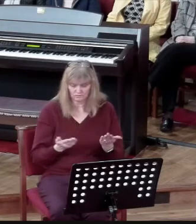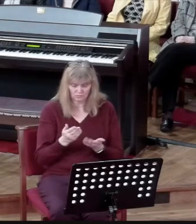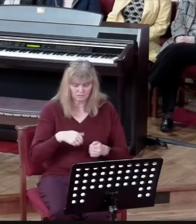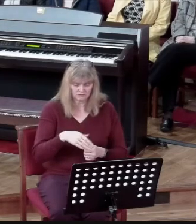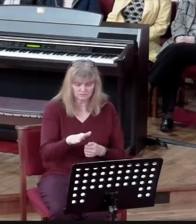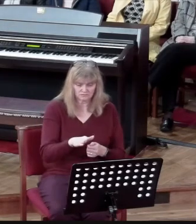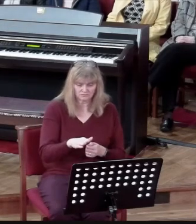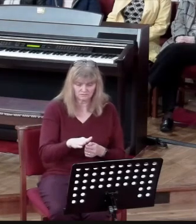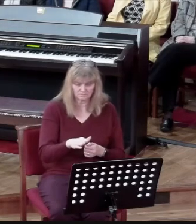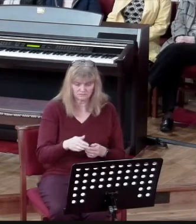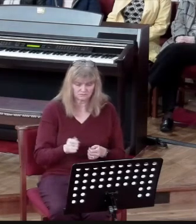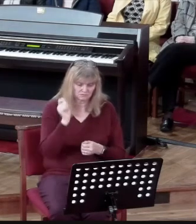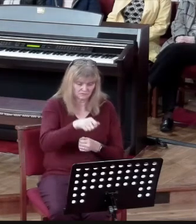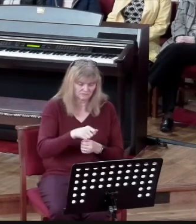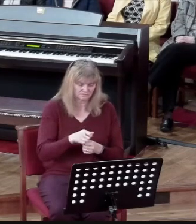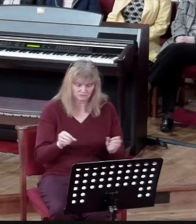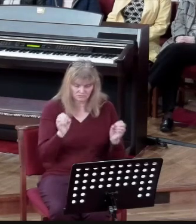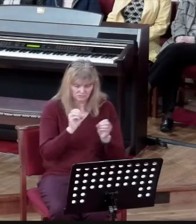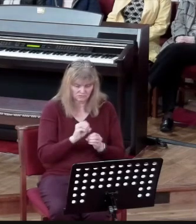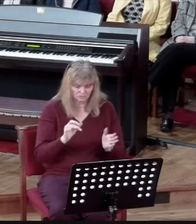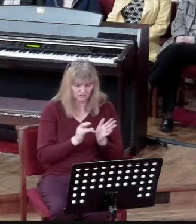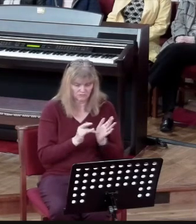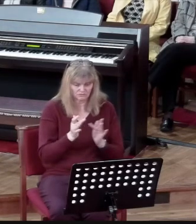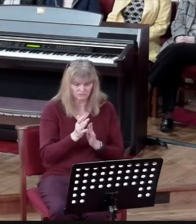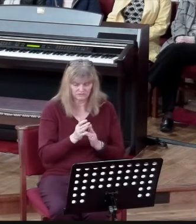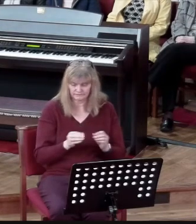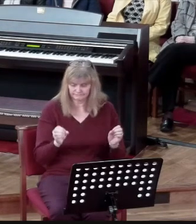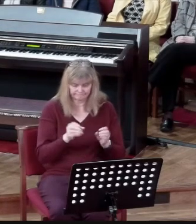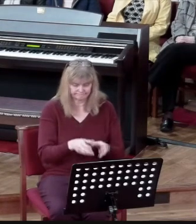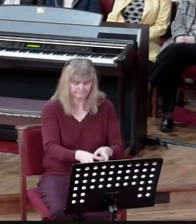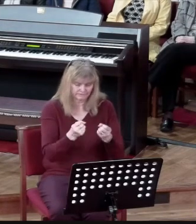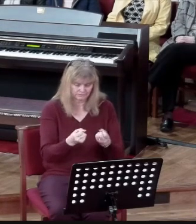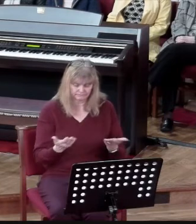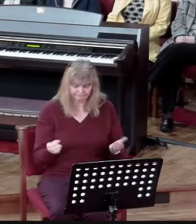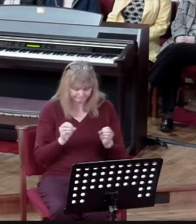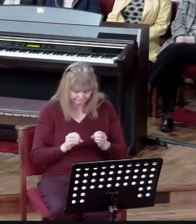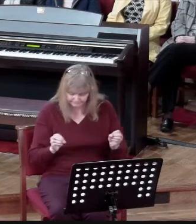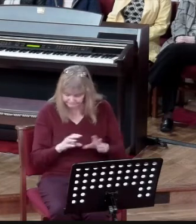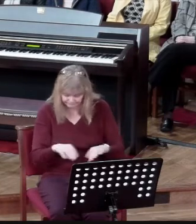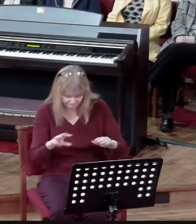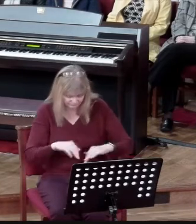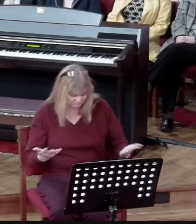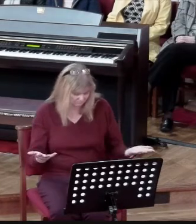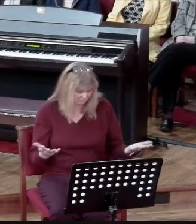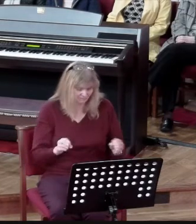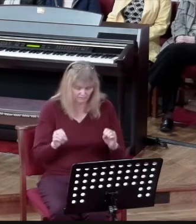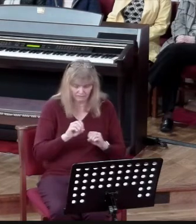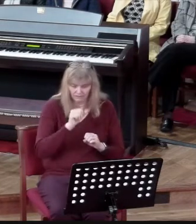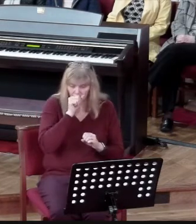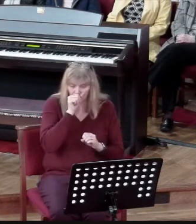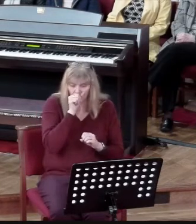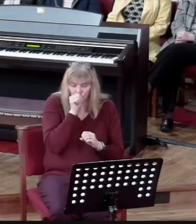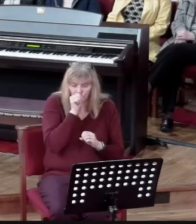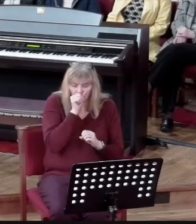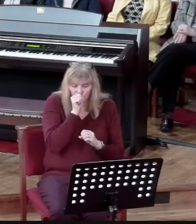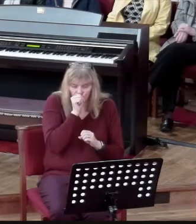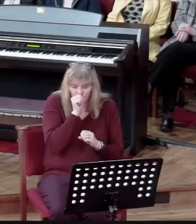They went fishing without Jesus and they caught nothing. When they go out on mission, they'll need him with